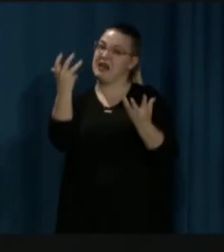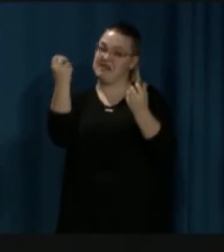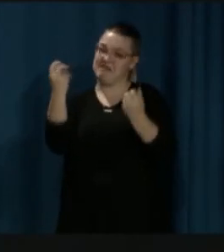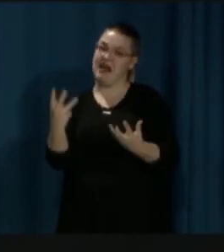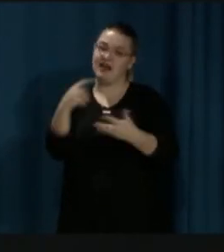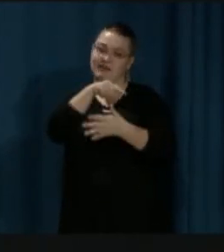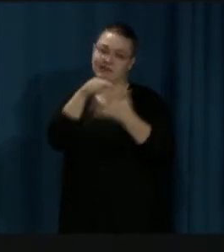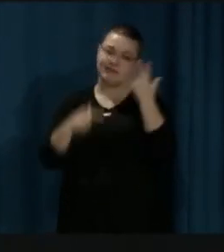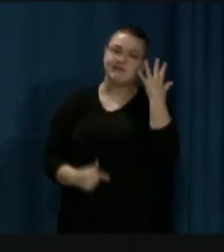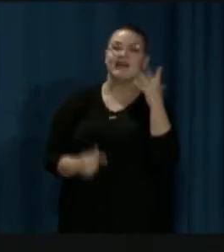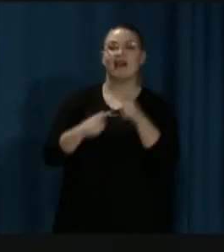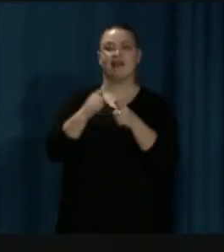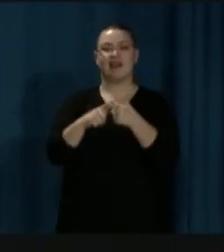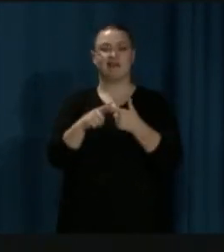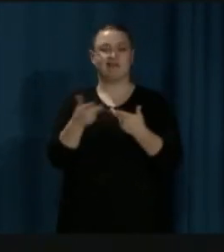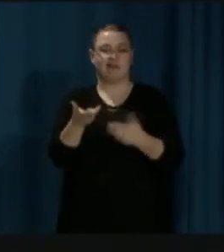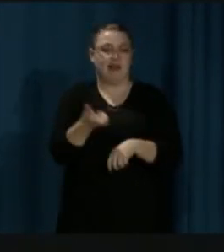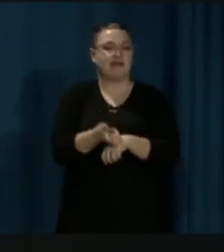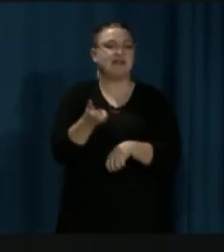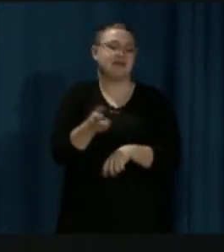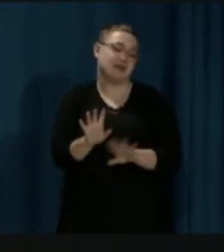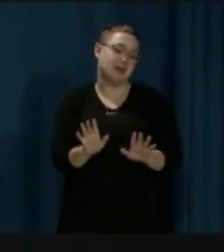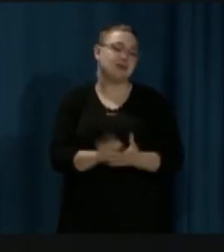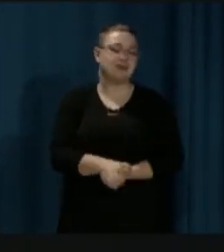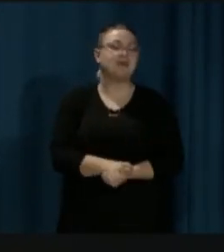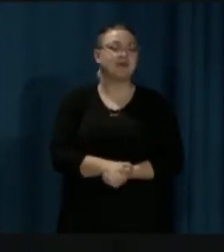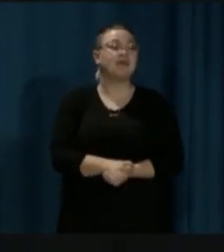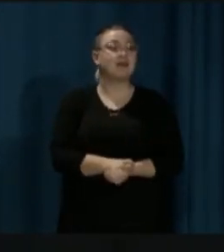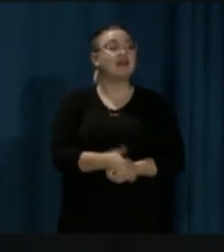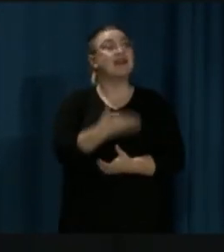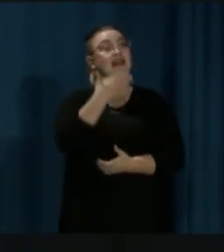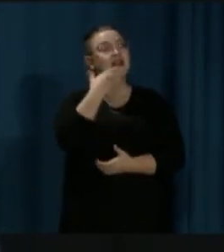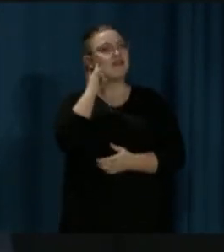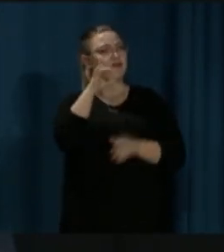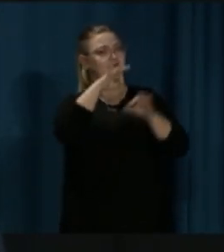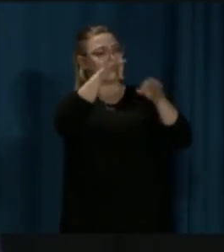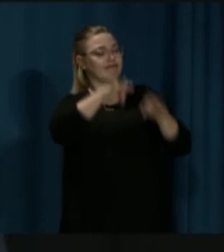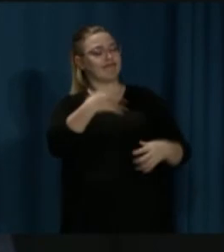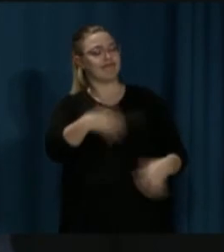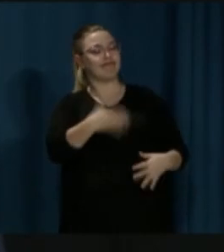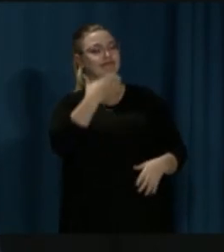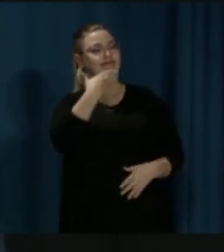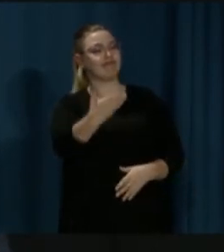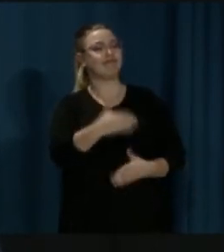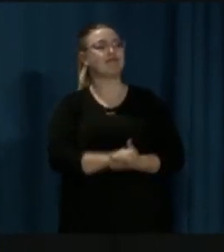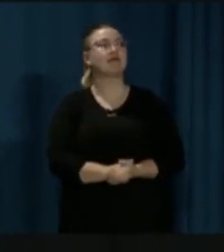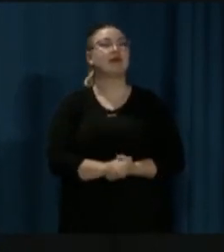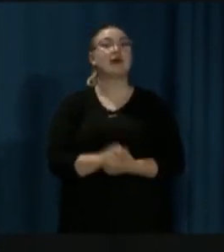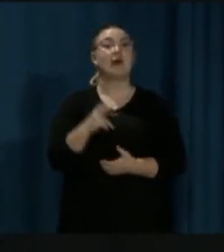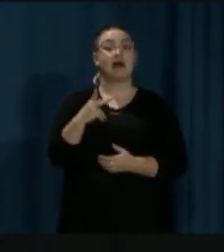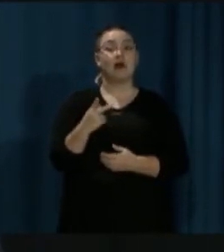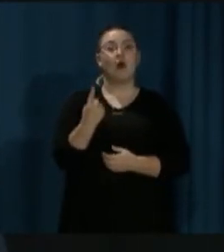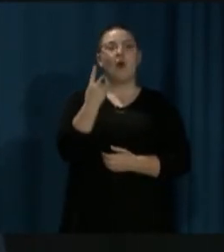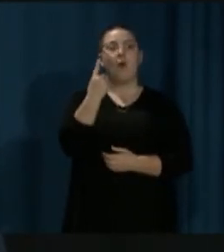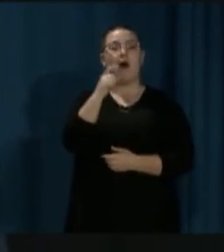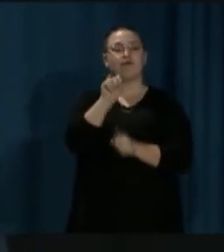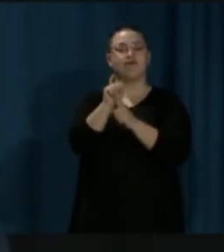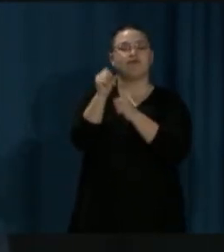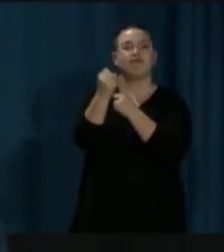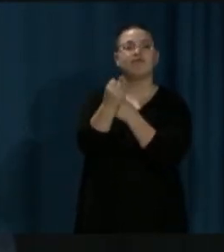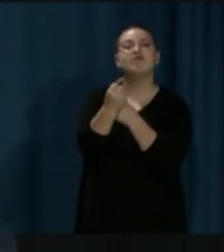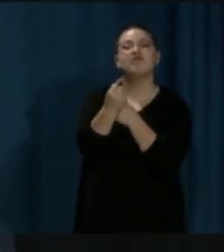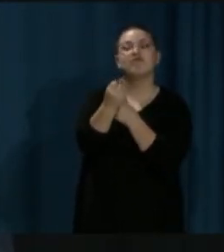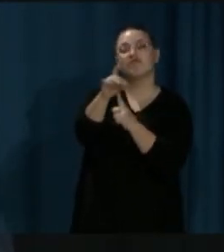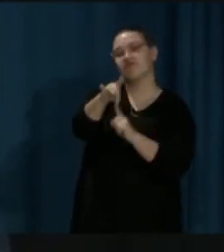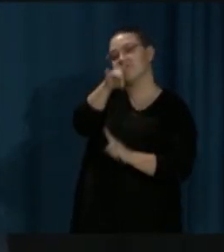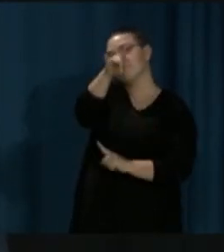very frequently in most elections. Yeah, well, thank you. So I'm going to set one more scenario, and that is that